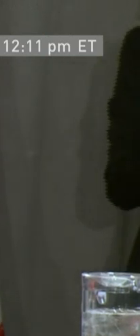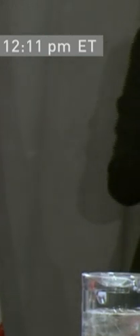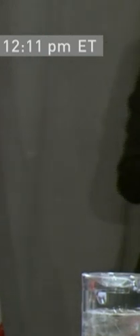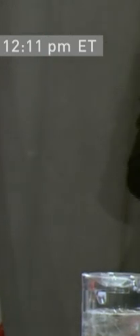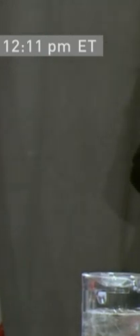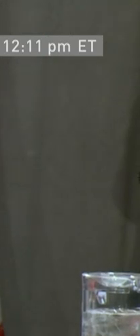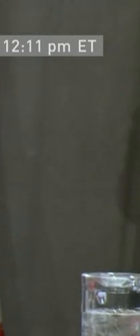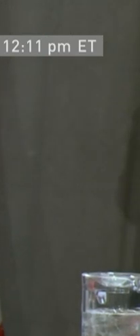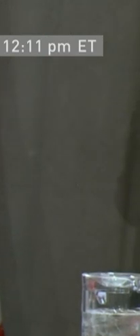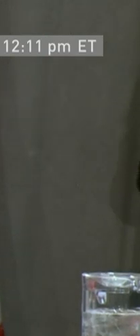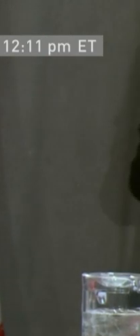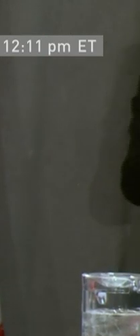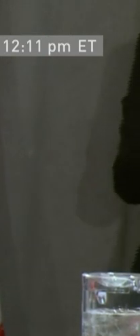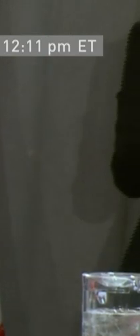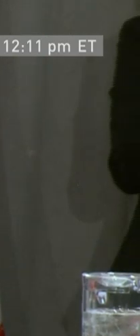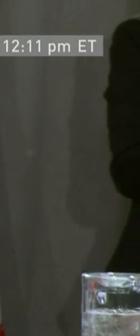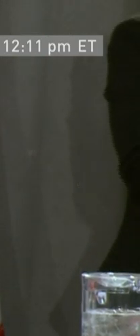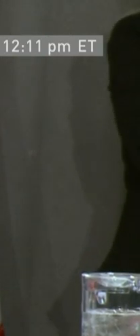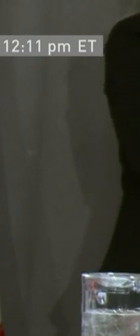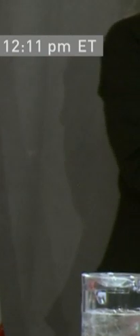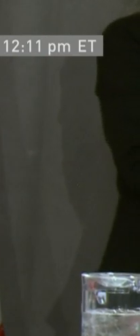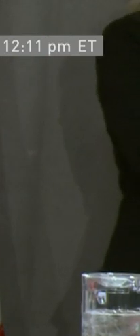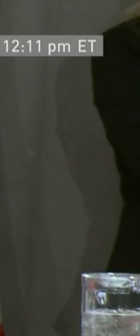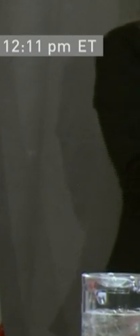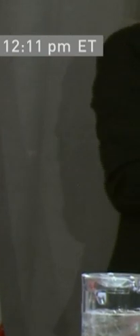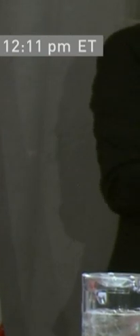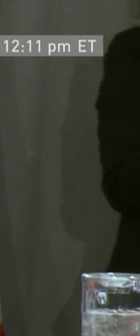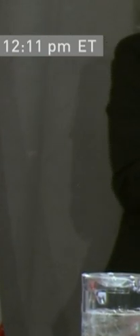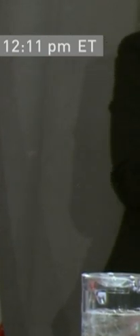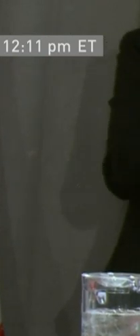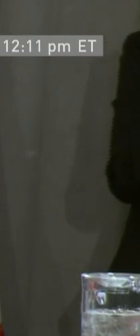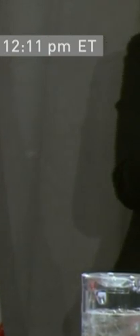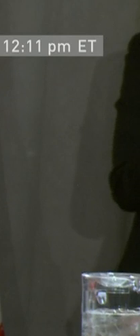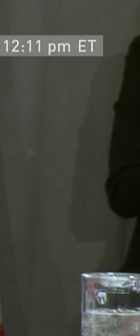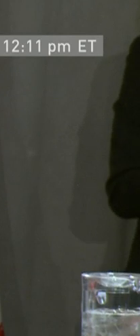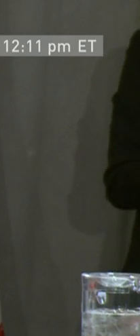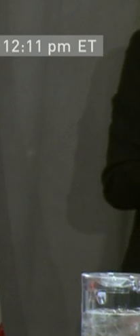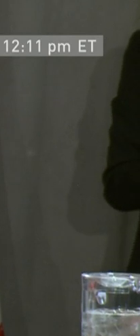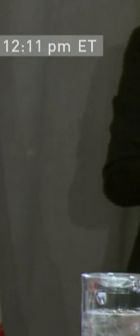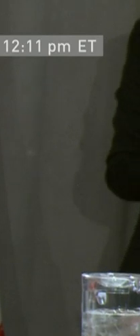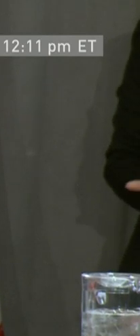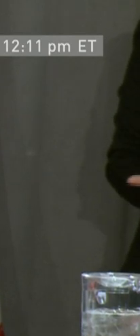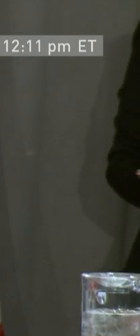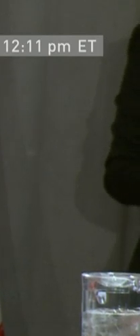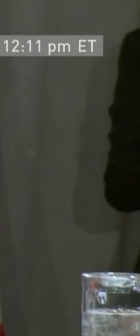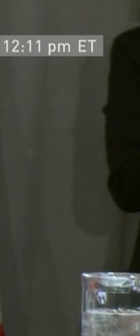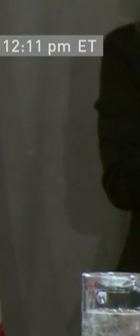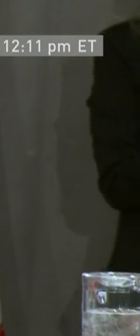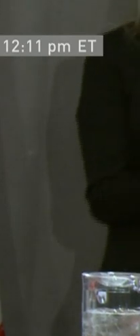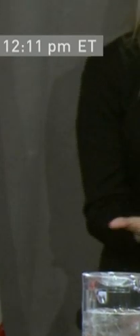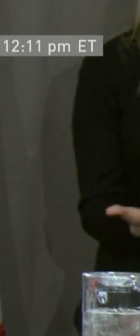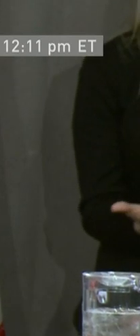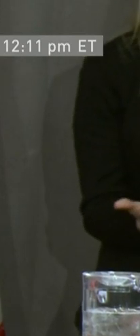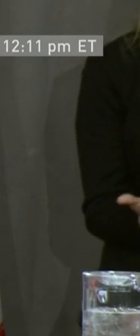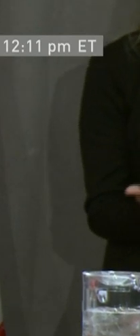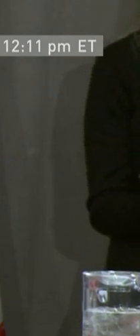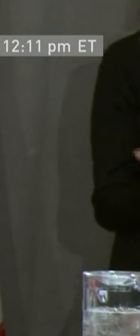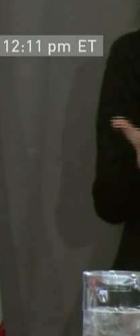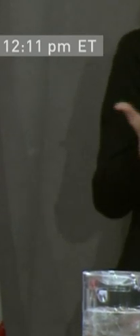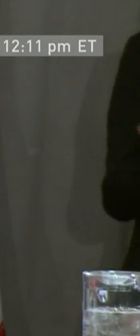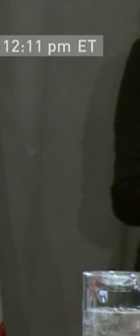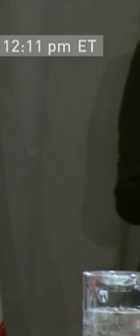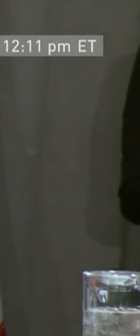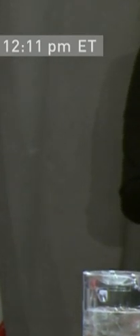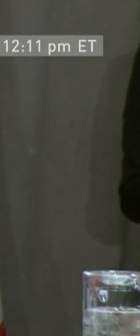doing right now, that is actively operating in various bond markets, and we're